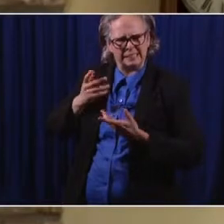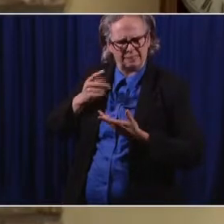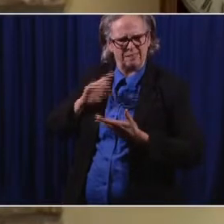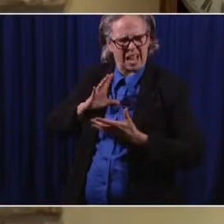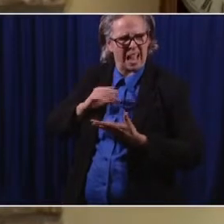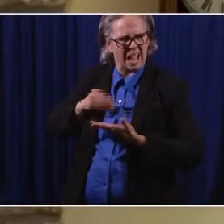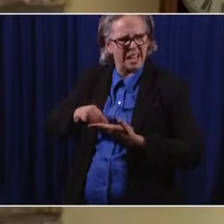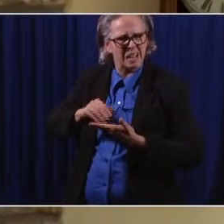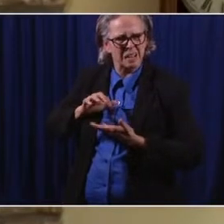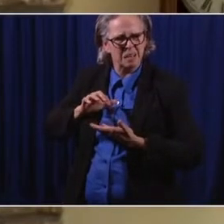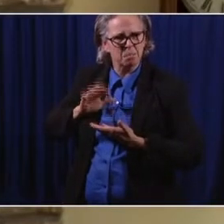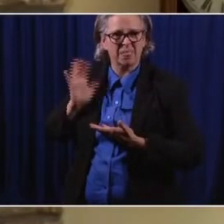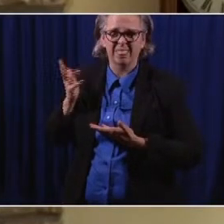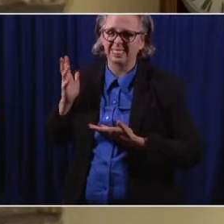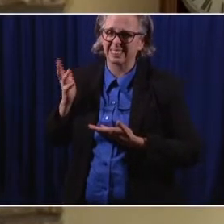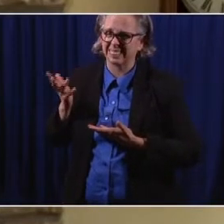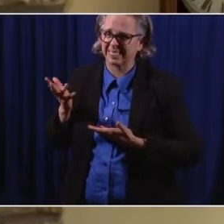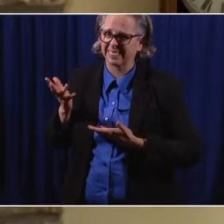virus.